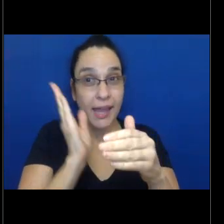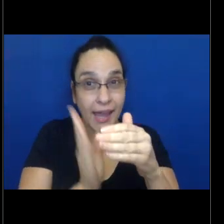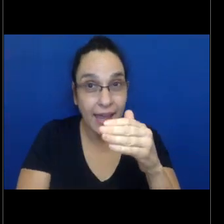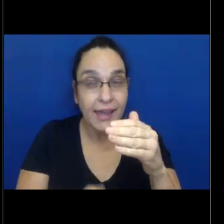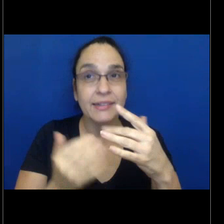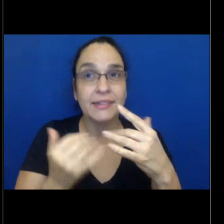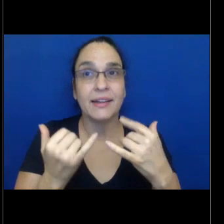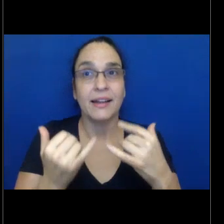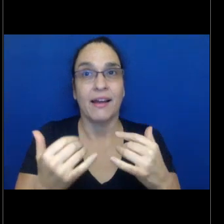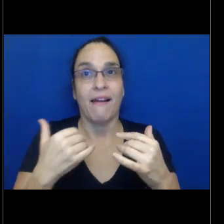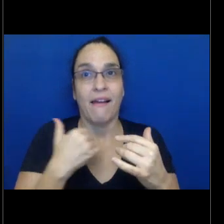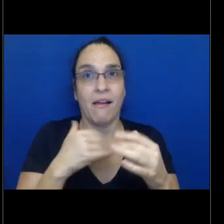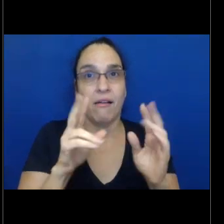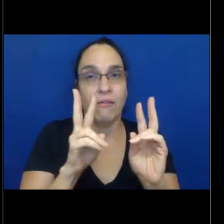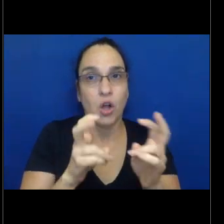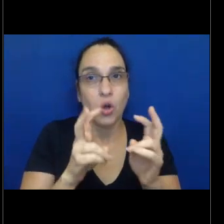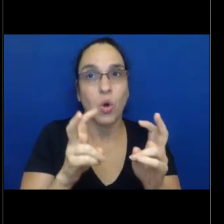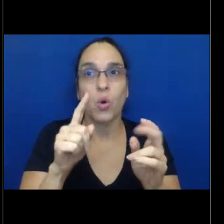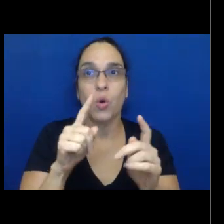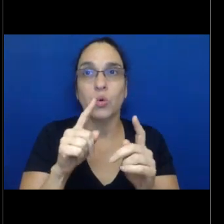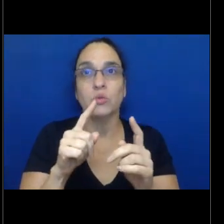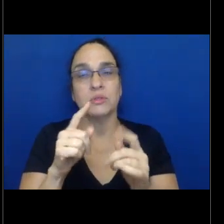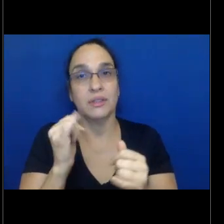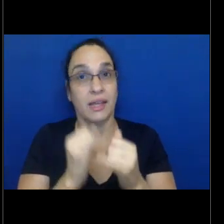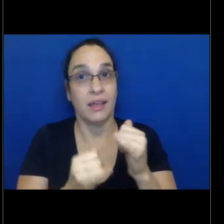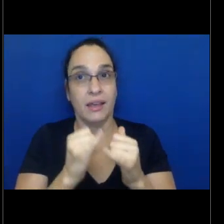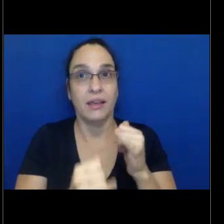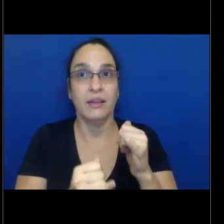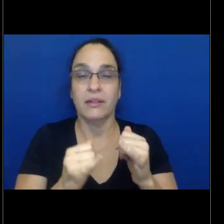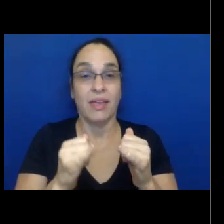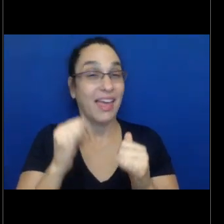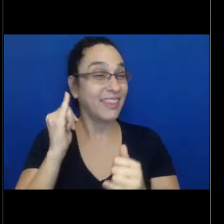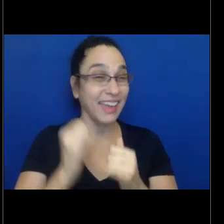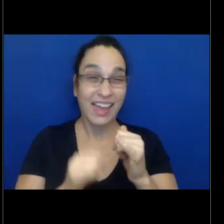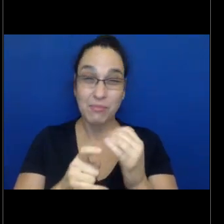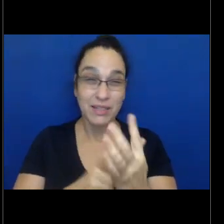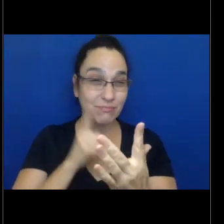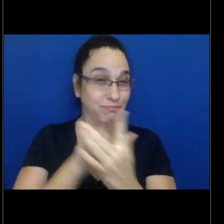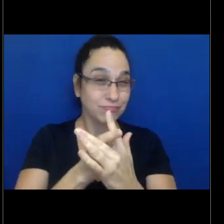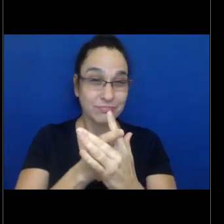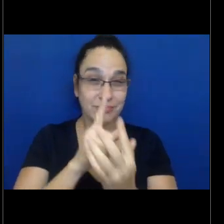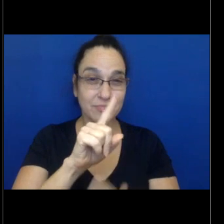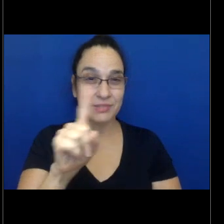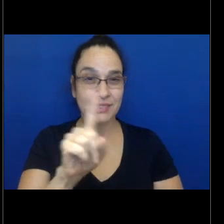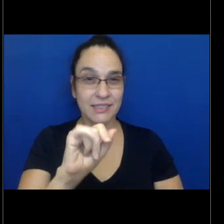than once, in the end, you have to give him a zinger. Okay, this is of course